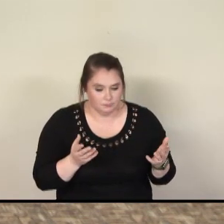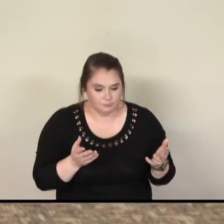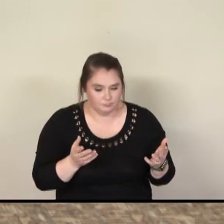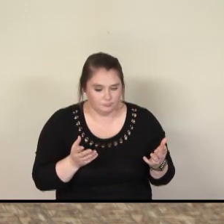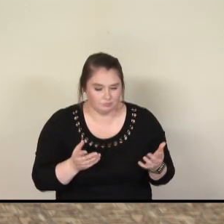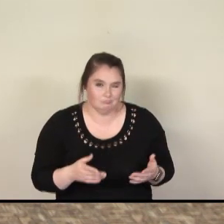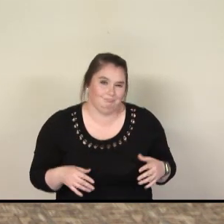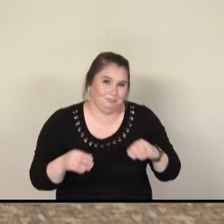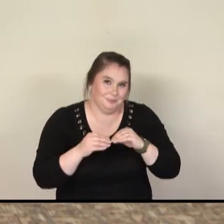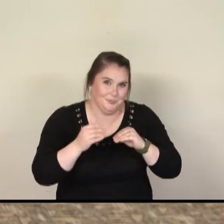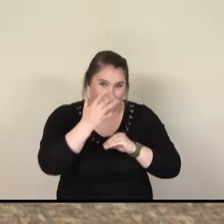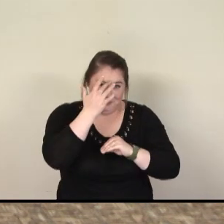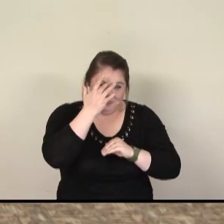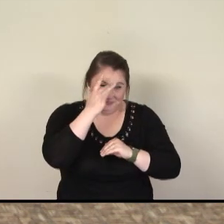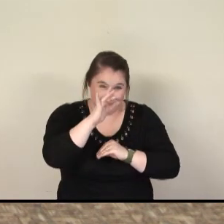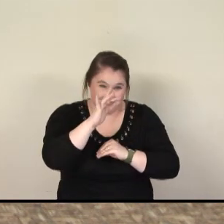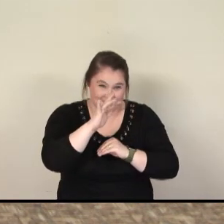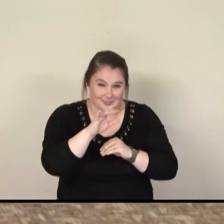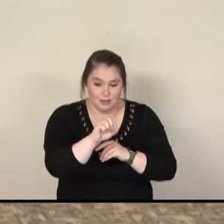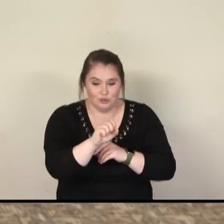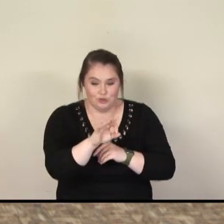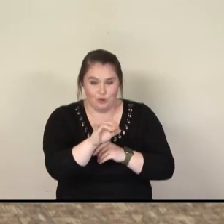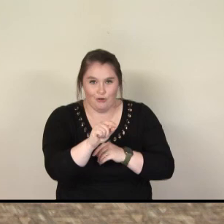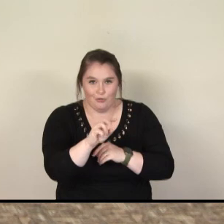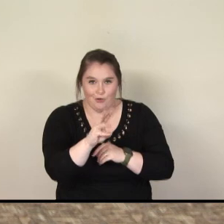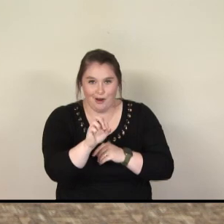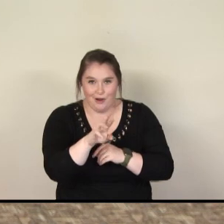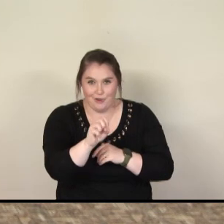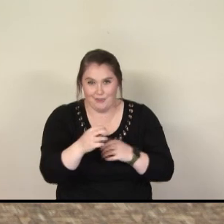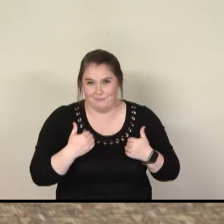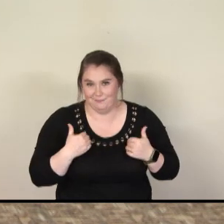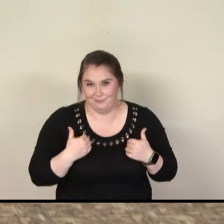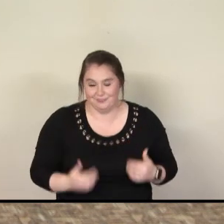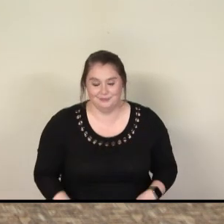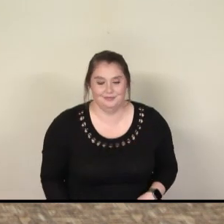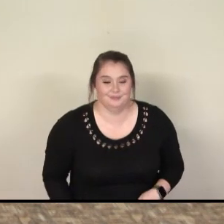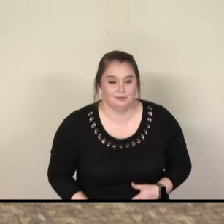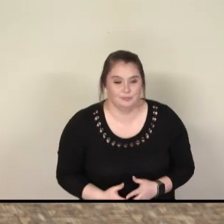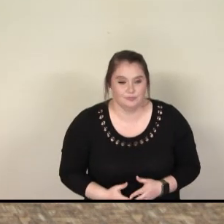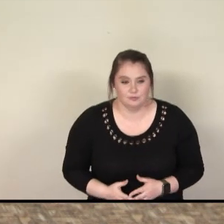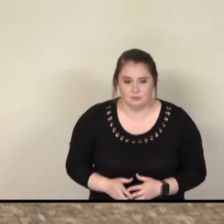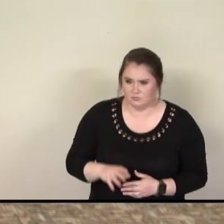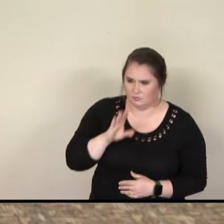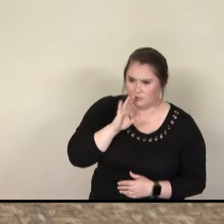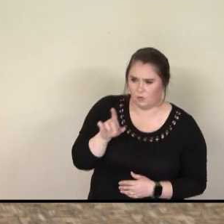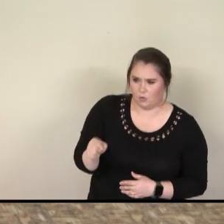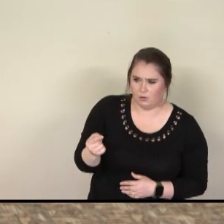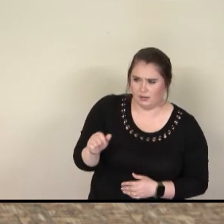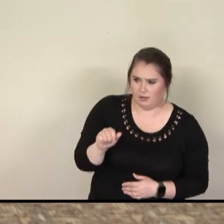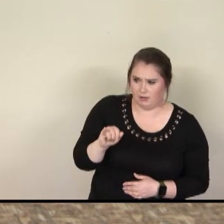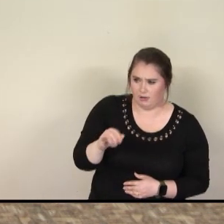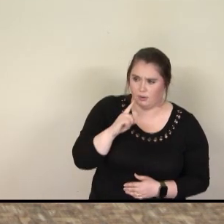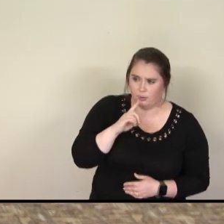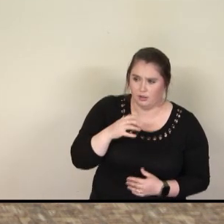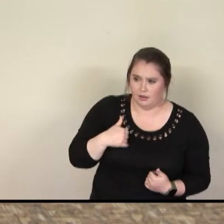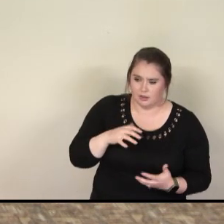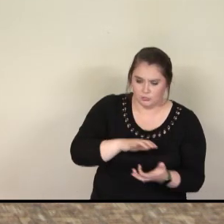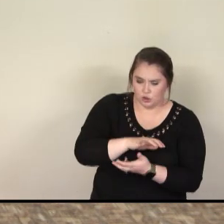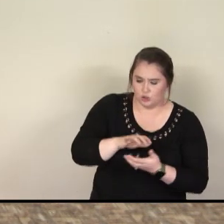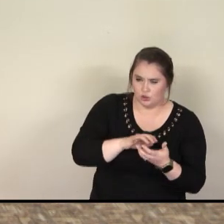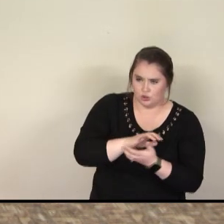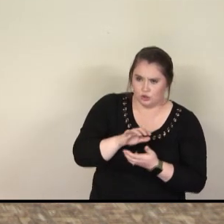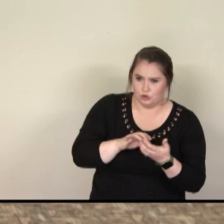more intelligent software, with the software instead of the, yeah. Will it be only AI, or will we have a mixture of